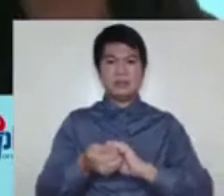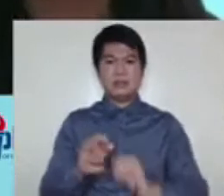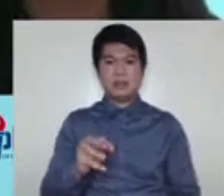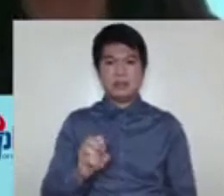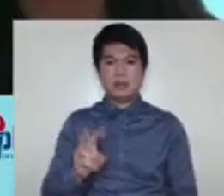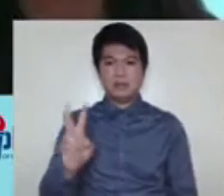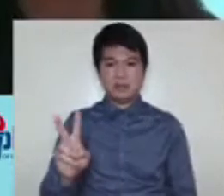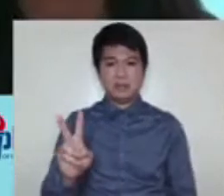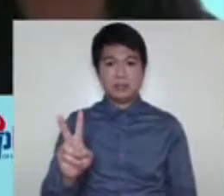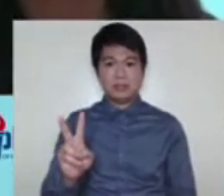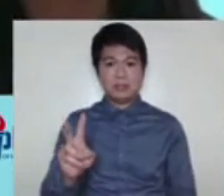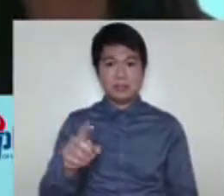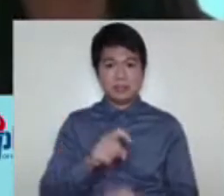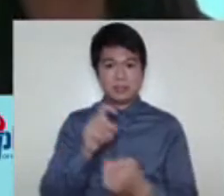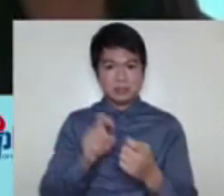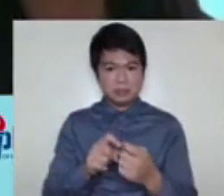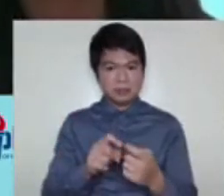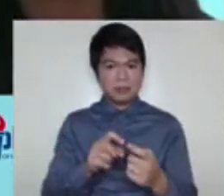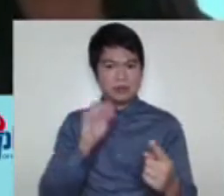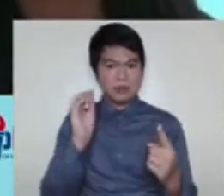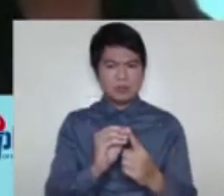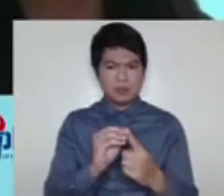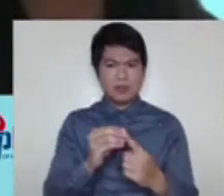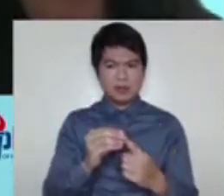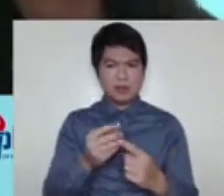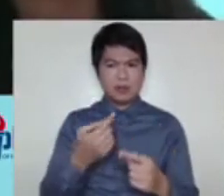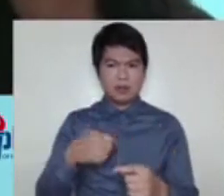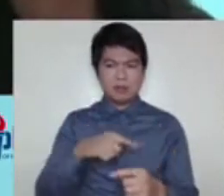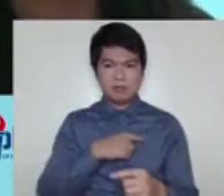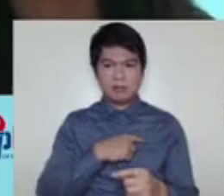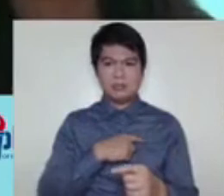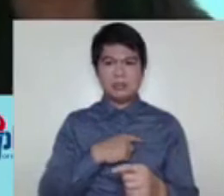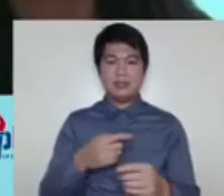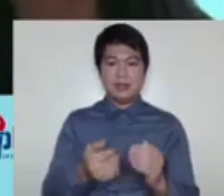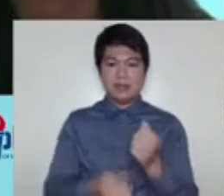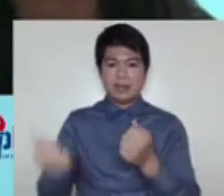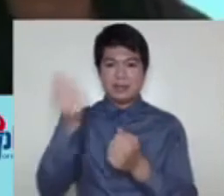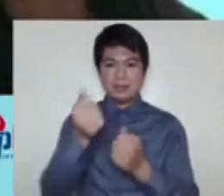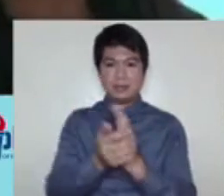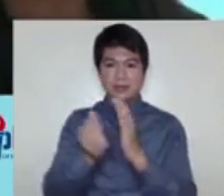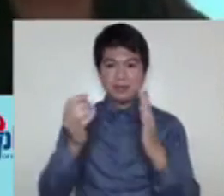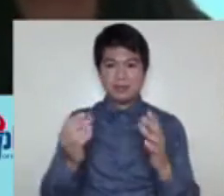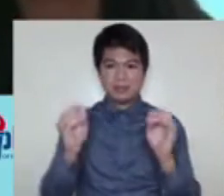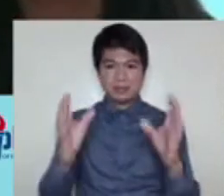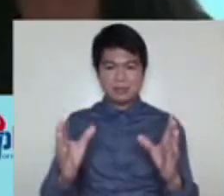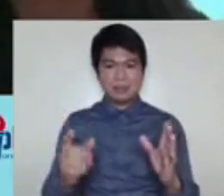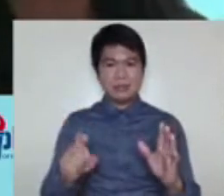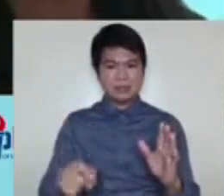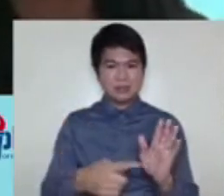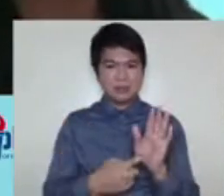particular objective, our highly proficient teachers need to present an evaluation report on